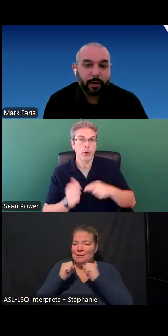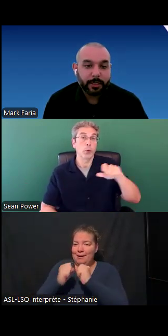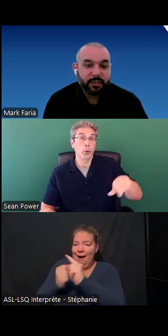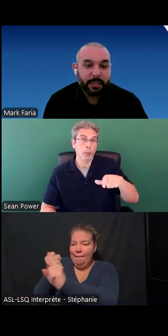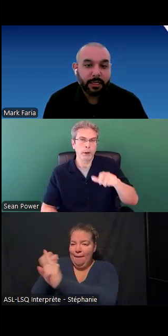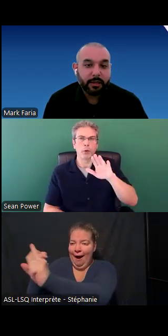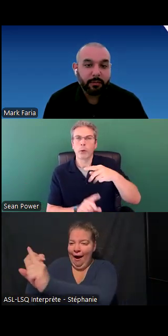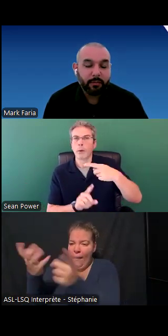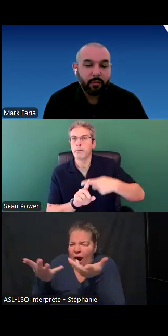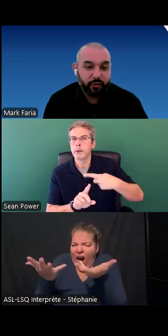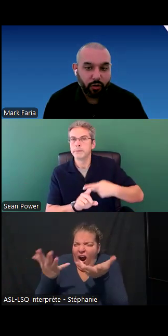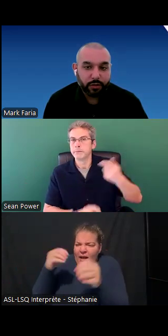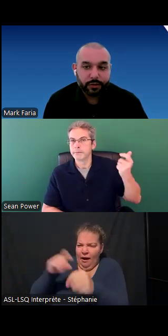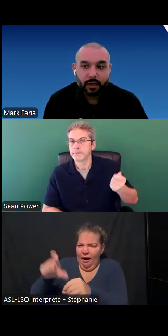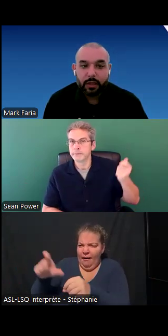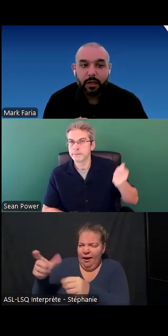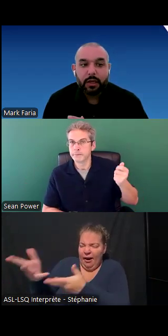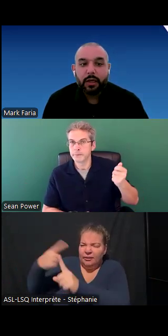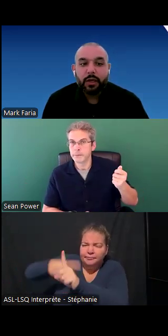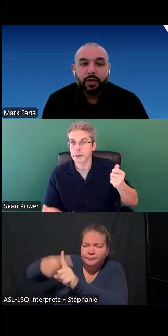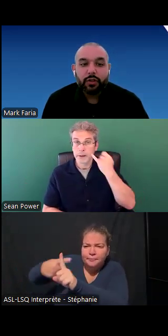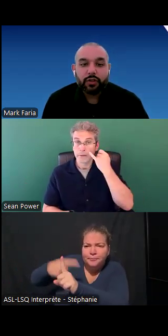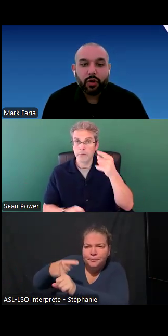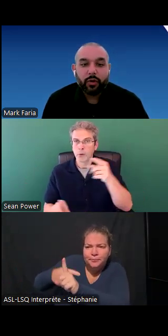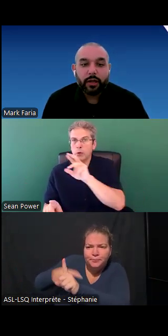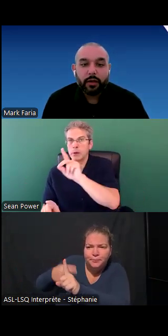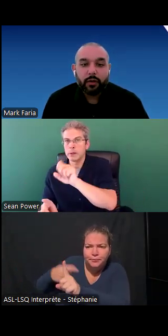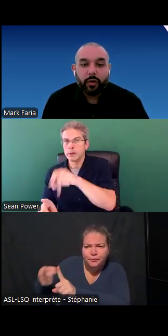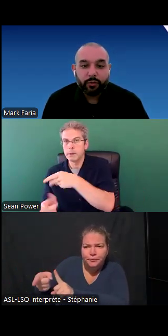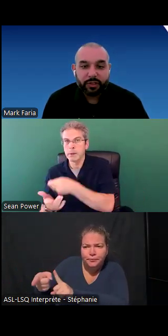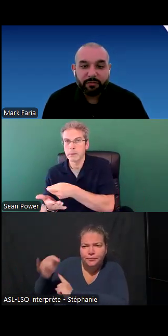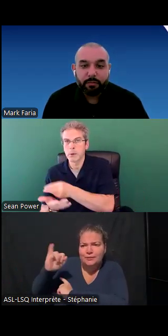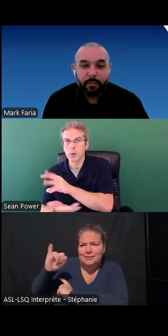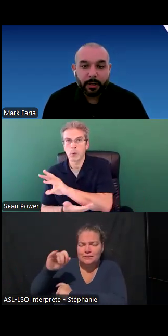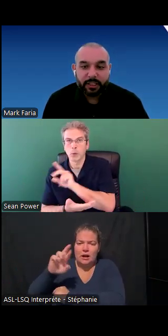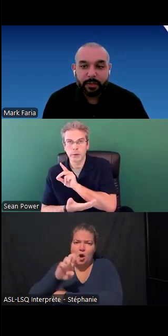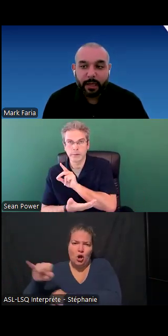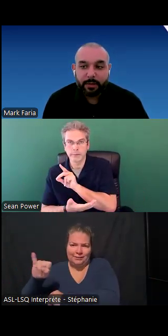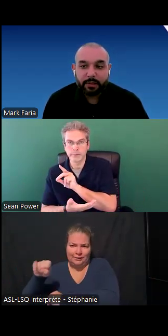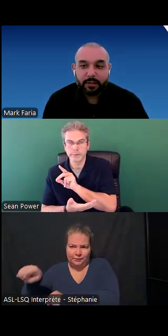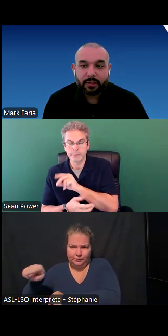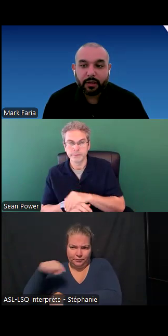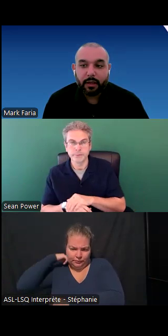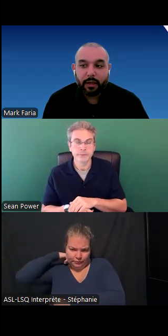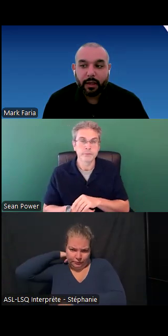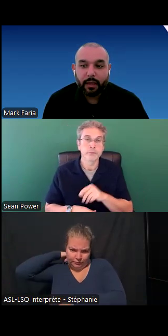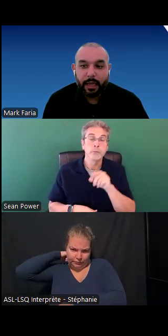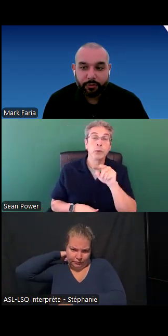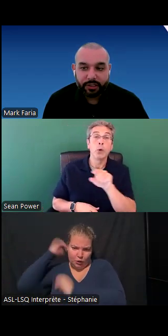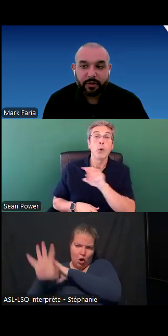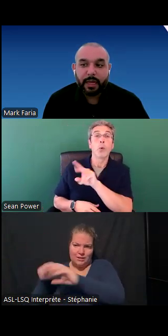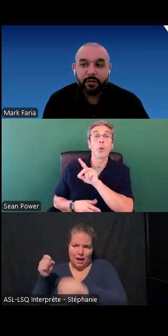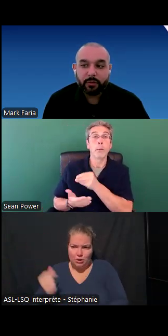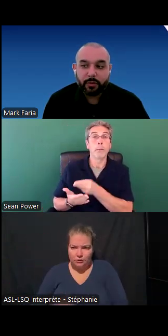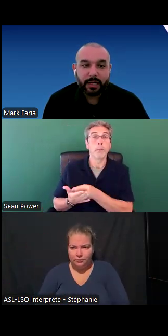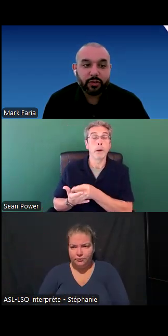with RDSP withdrawals. So when you receive RDSP payments and you're